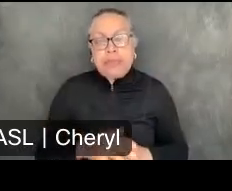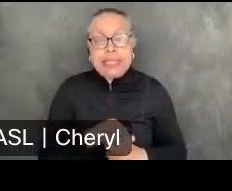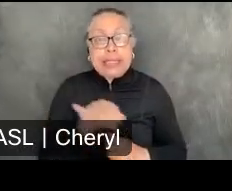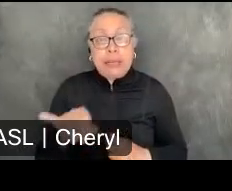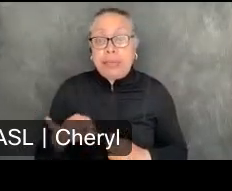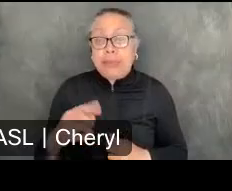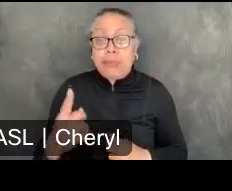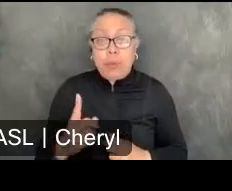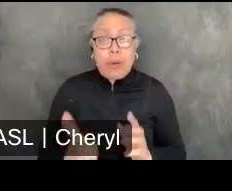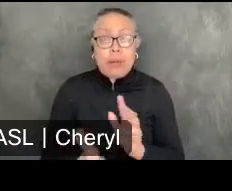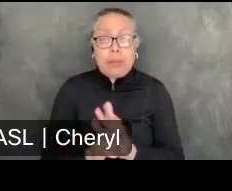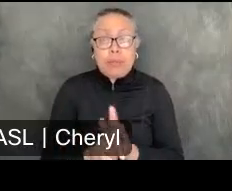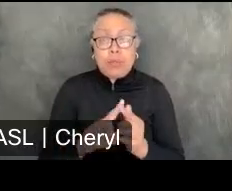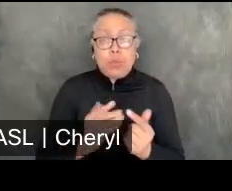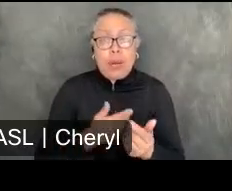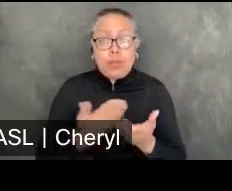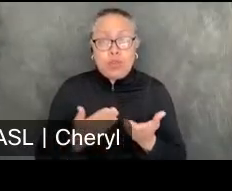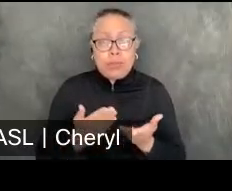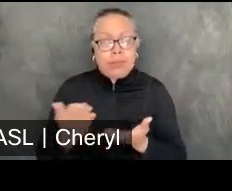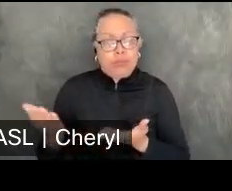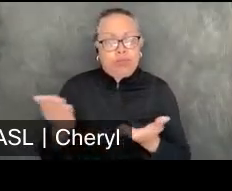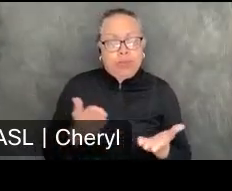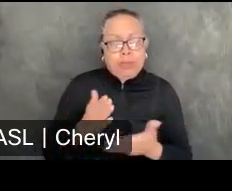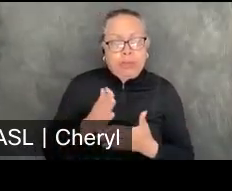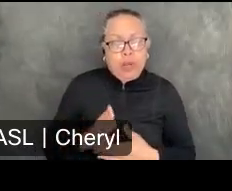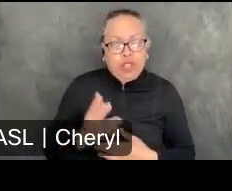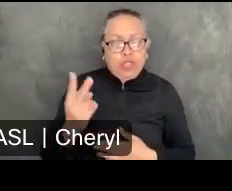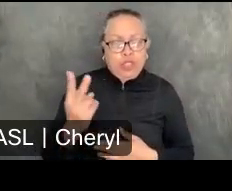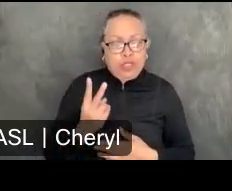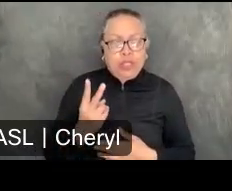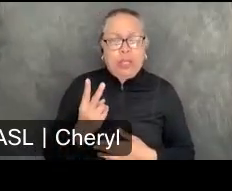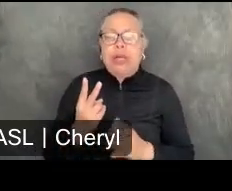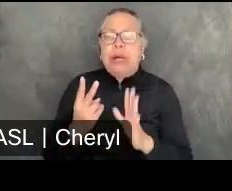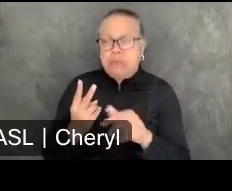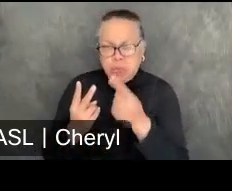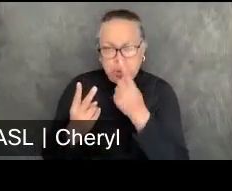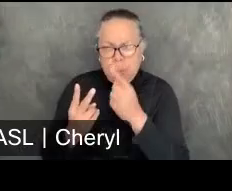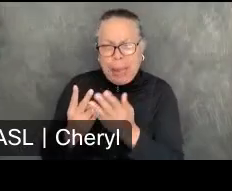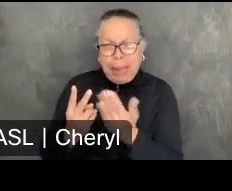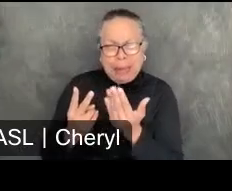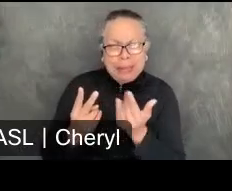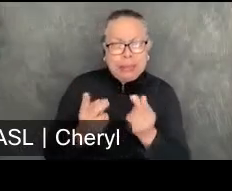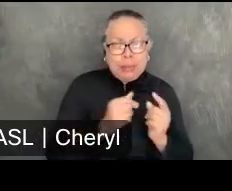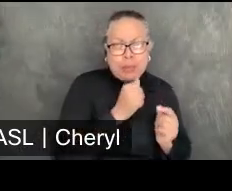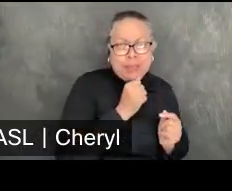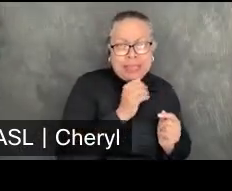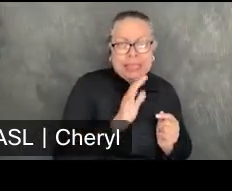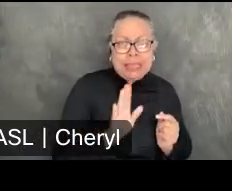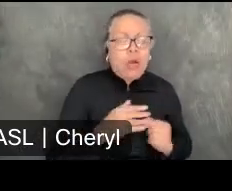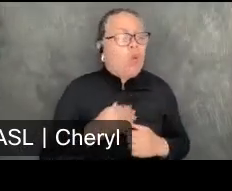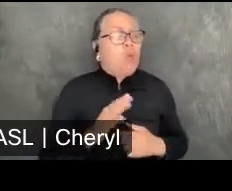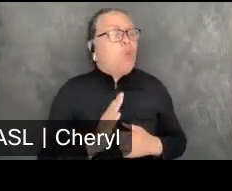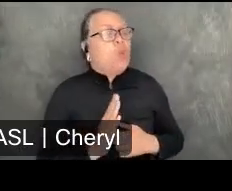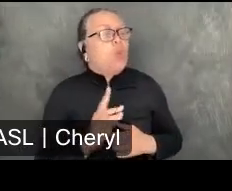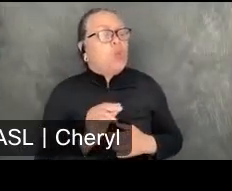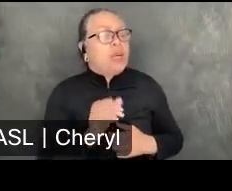to our services with a partner, and we invite them to speak privately and they decline, it's important not to